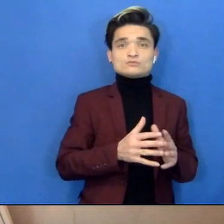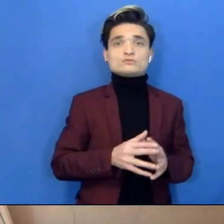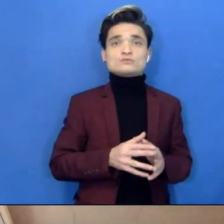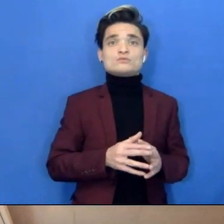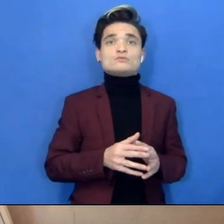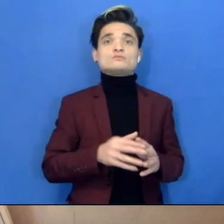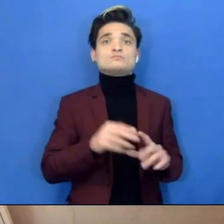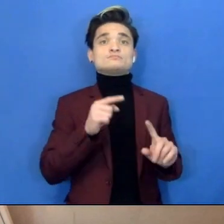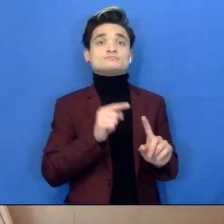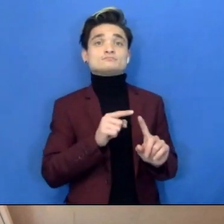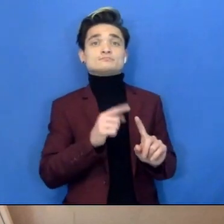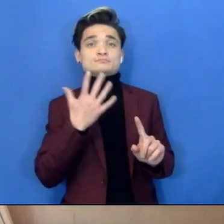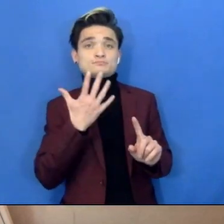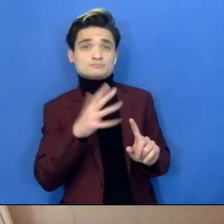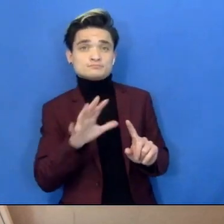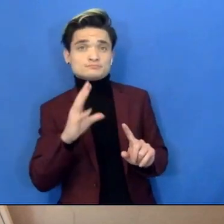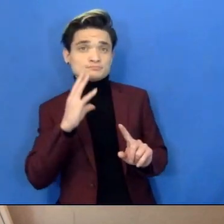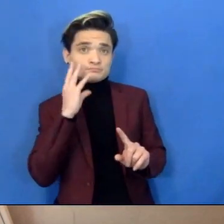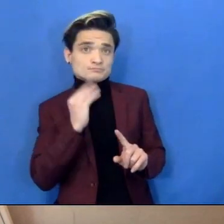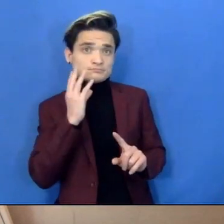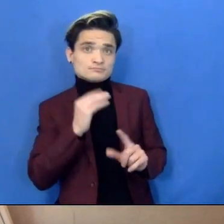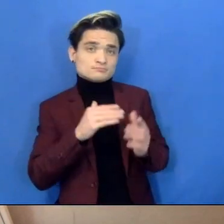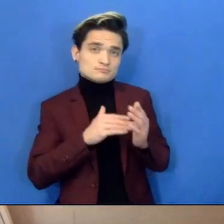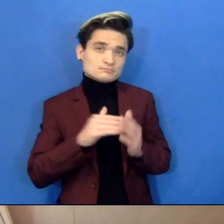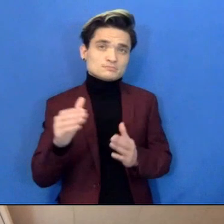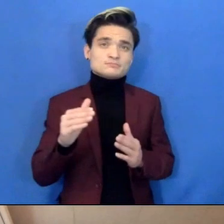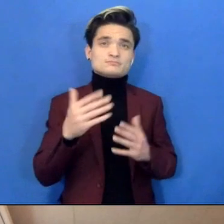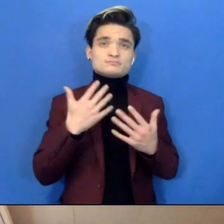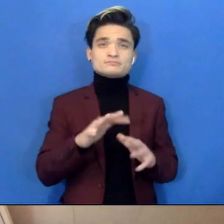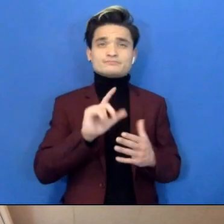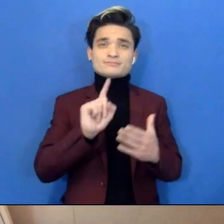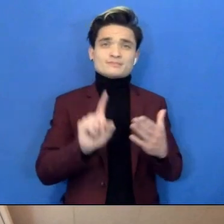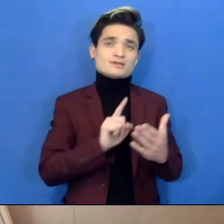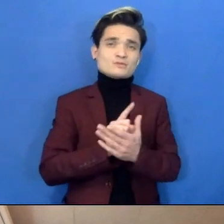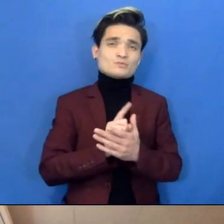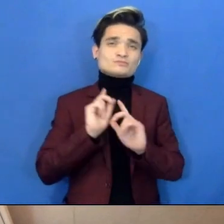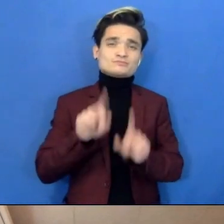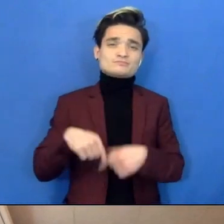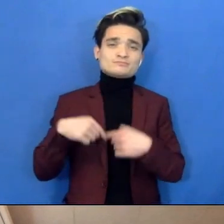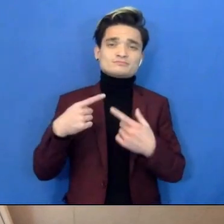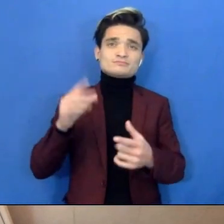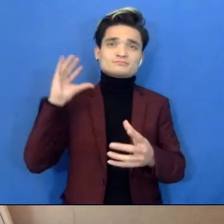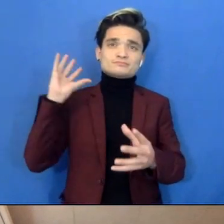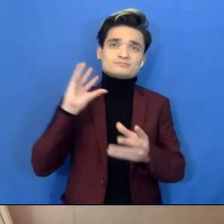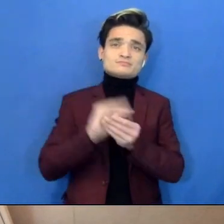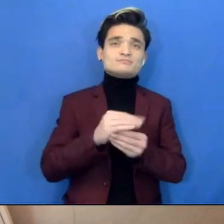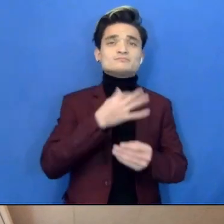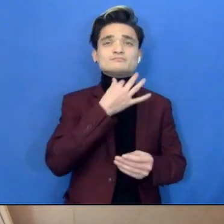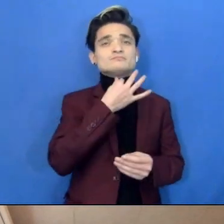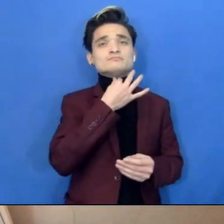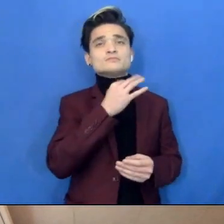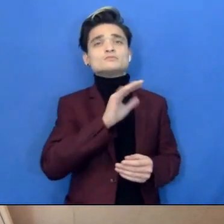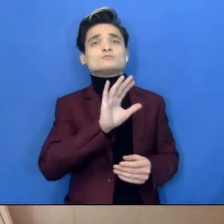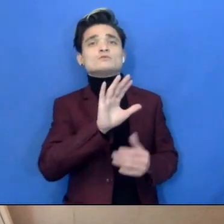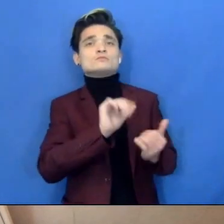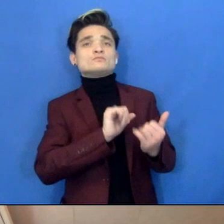you see this difference in approach to character work, depending on the language? Some language were